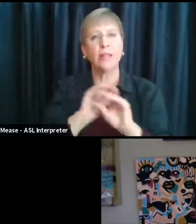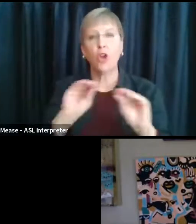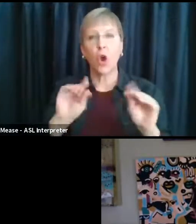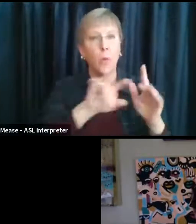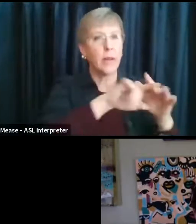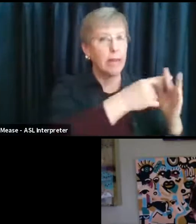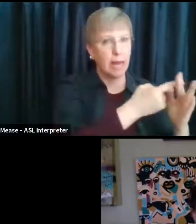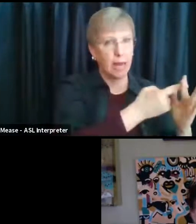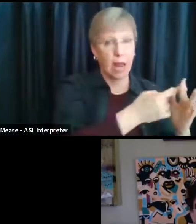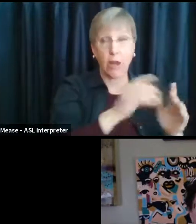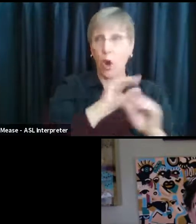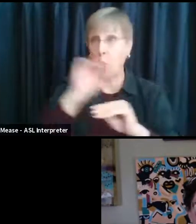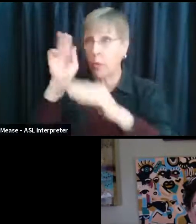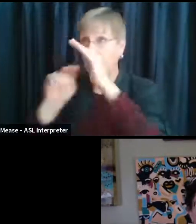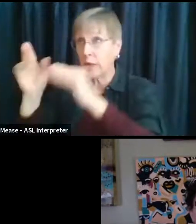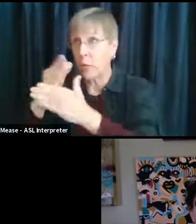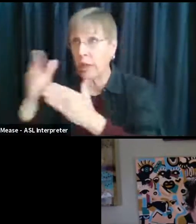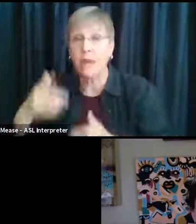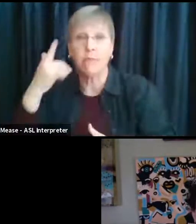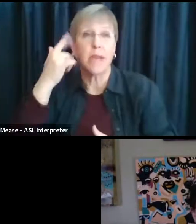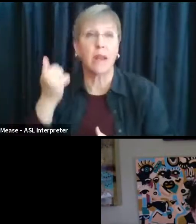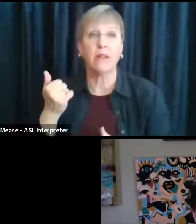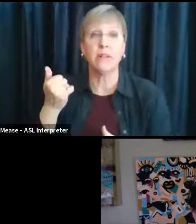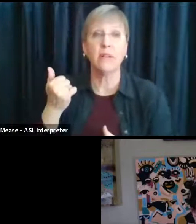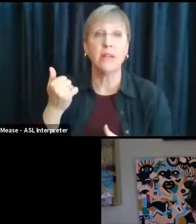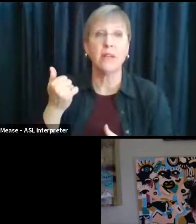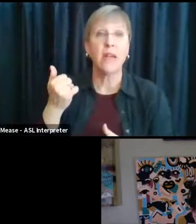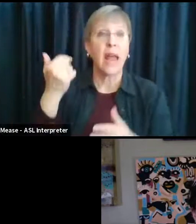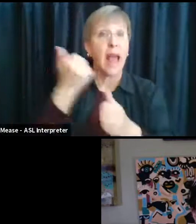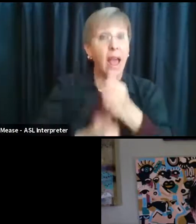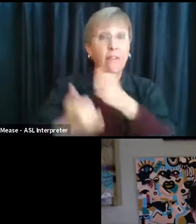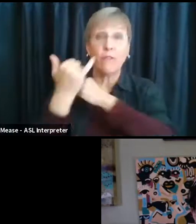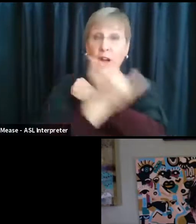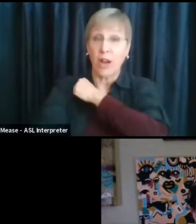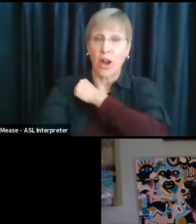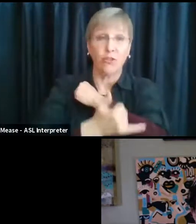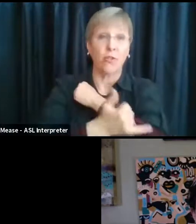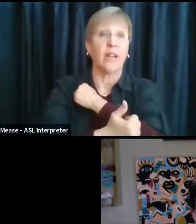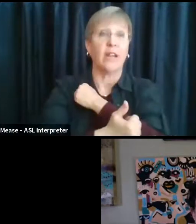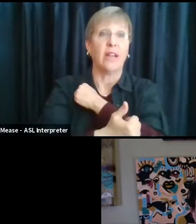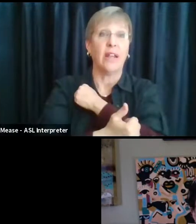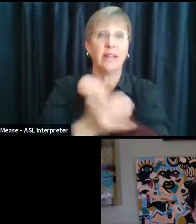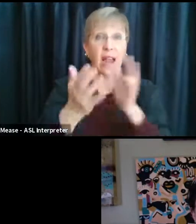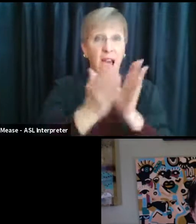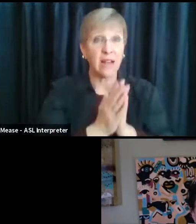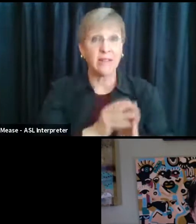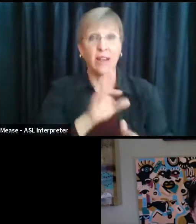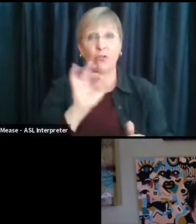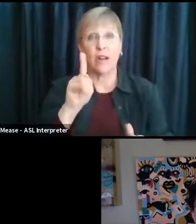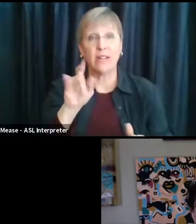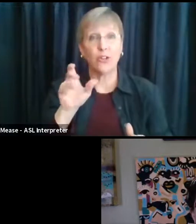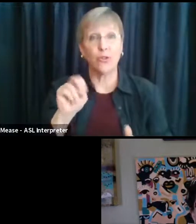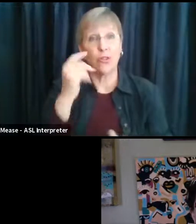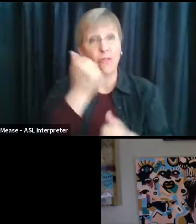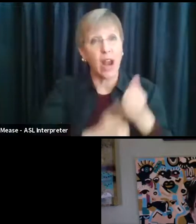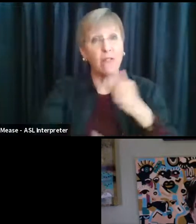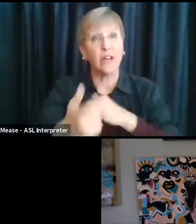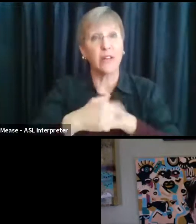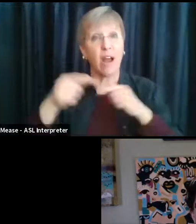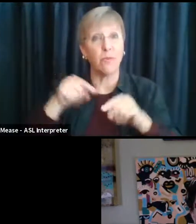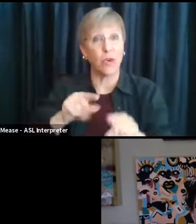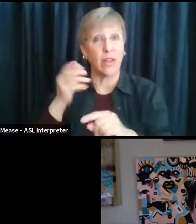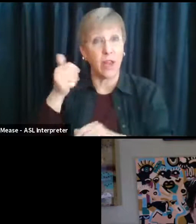beginning and that has no end. Because it's every country is asking restitution for every time of their